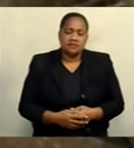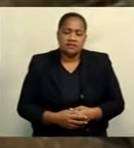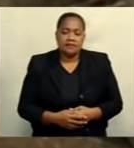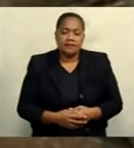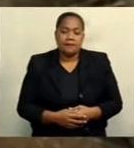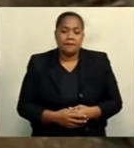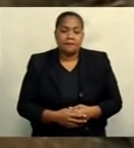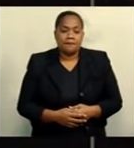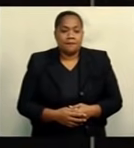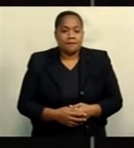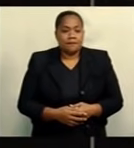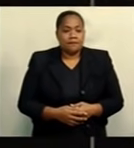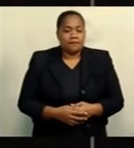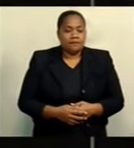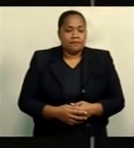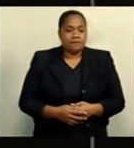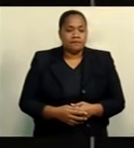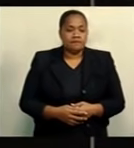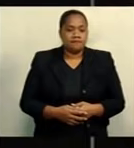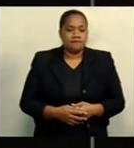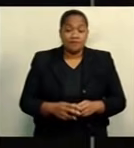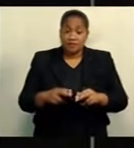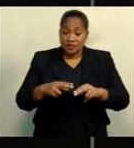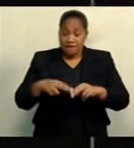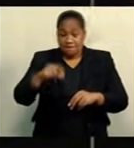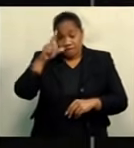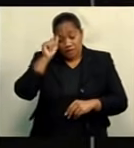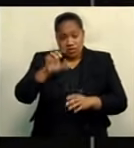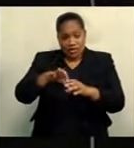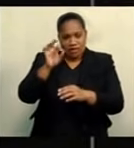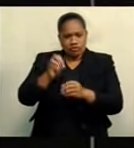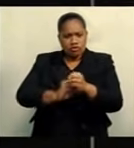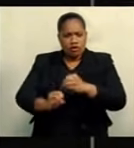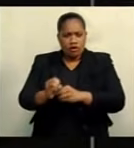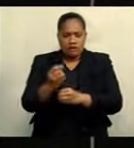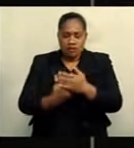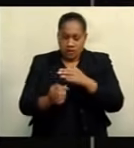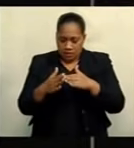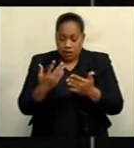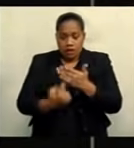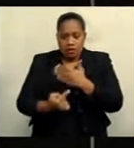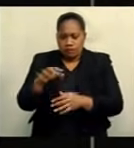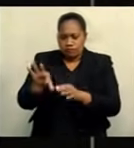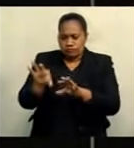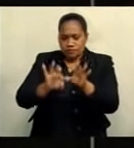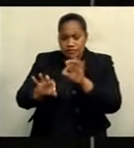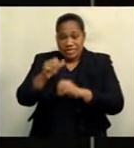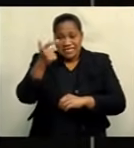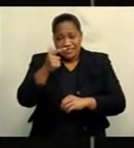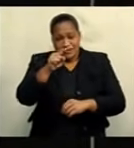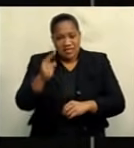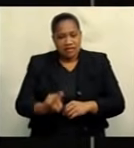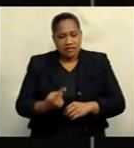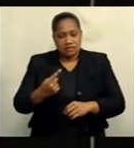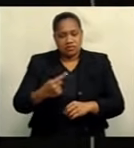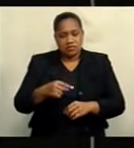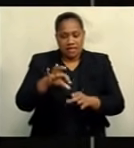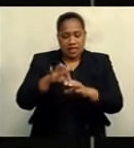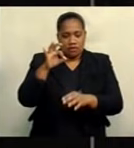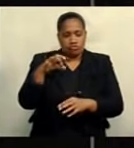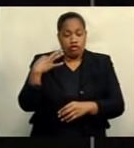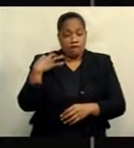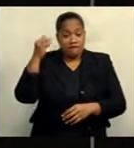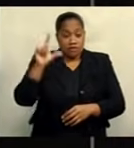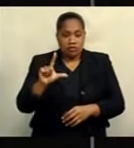Nimboila, FBC News. The Fijian Elections Office will be recruiting up to 17,000 election officials, with the first